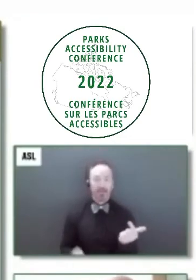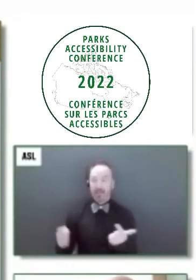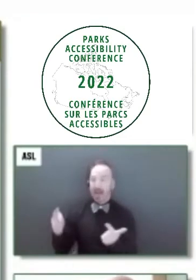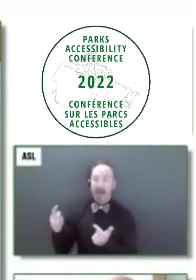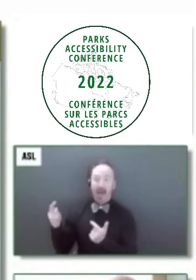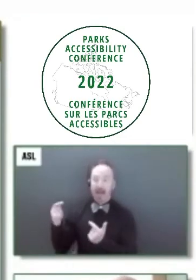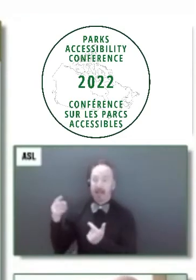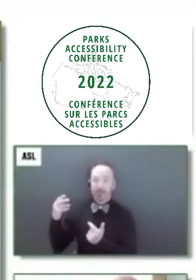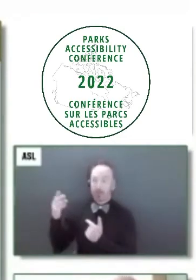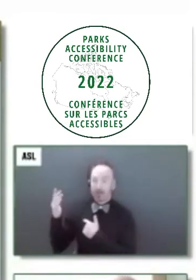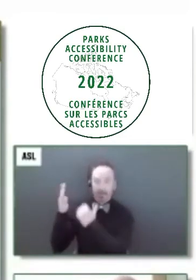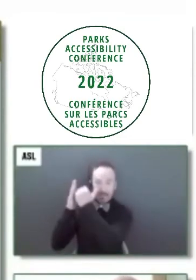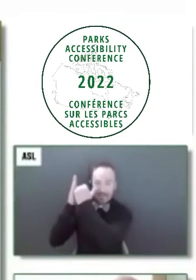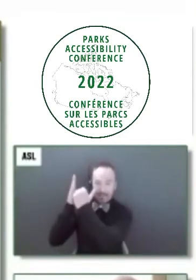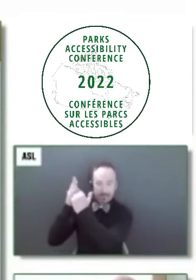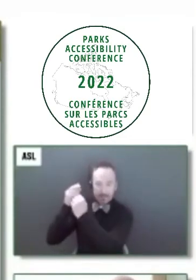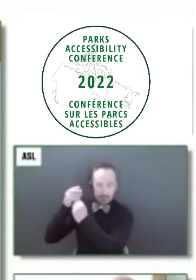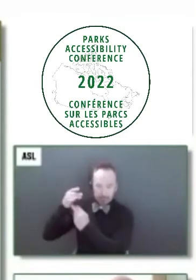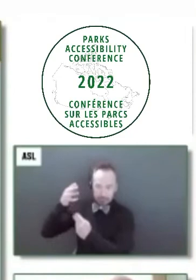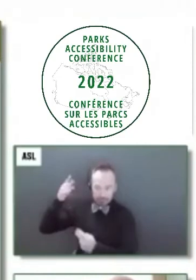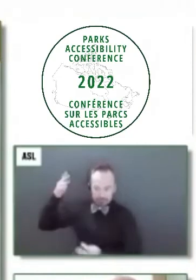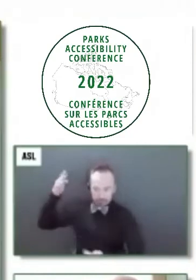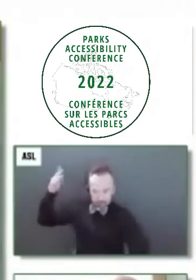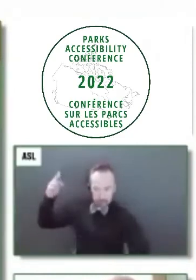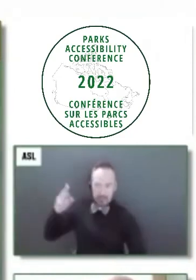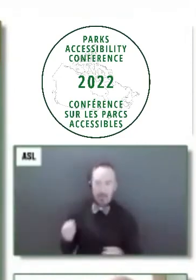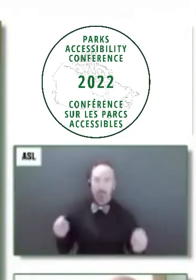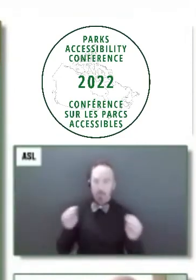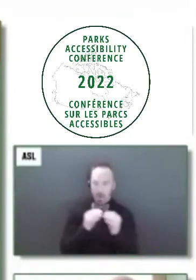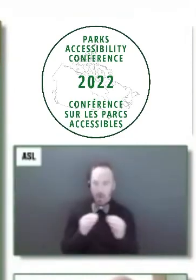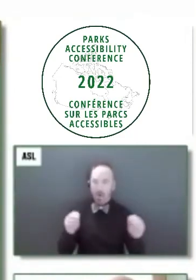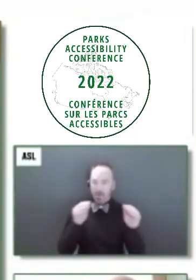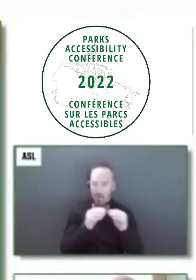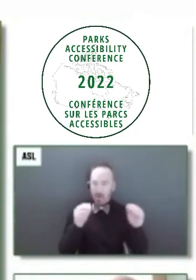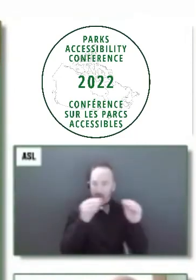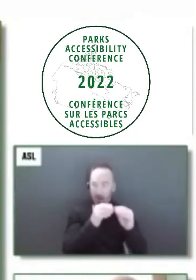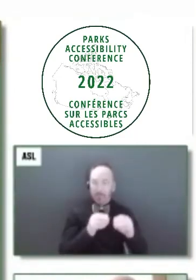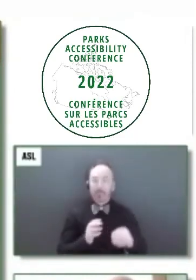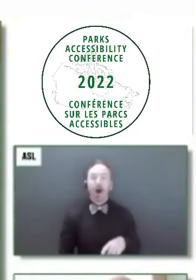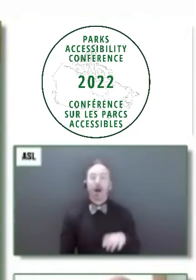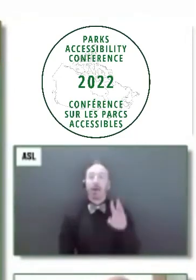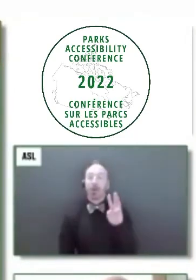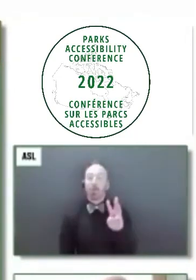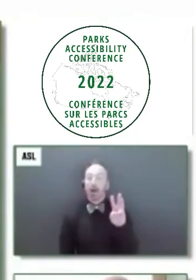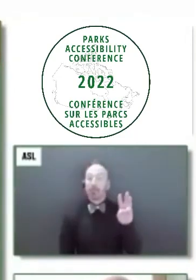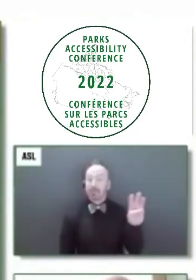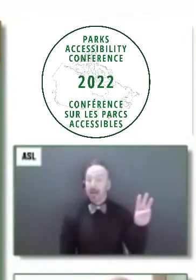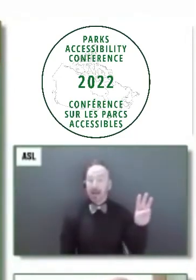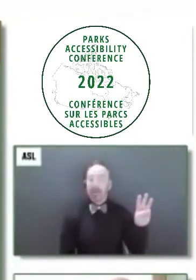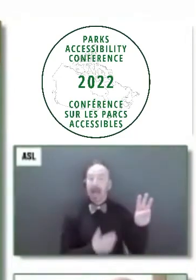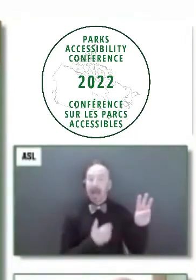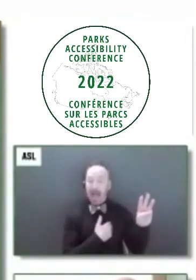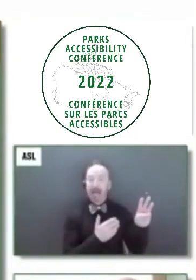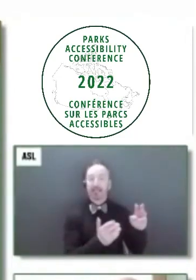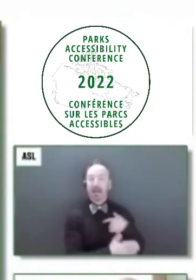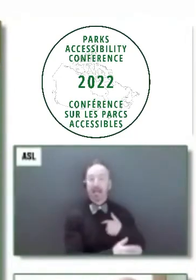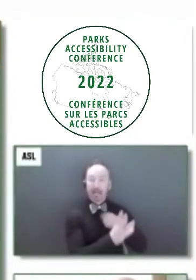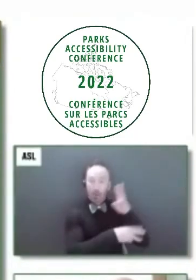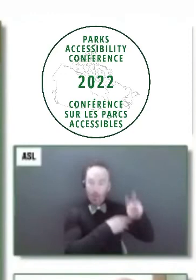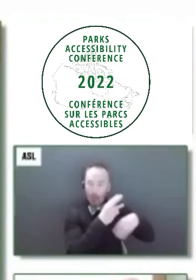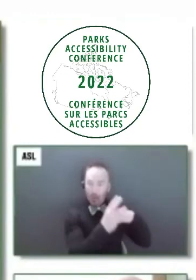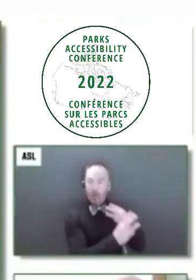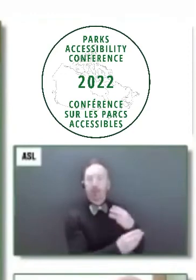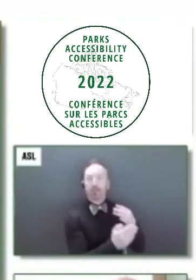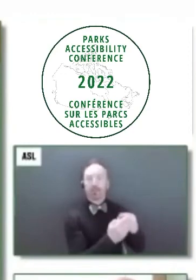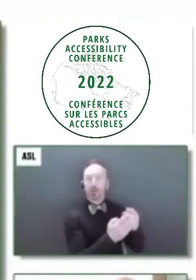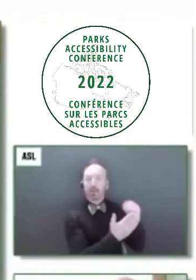being taken part in. Next slide, please. In fact, we've got a list on our website of some of the places around the world the trail